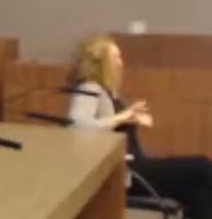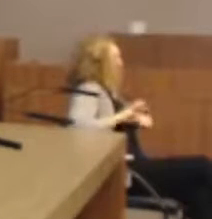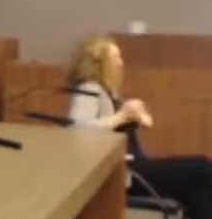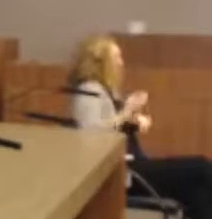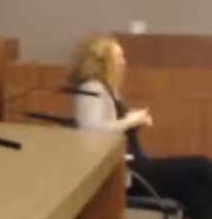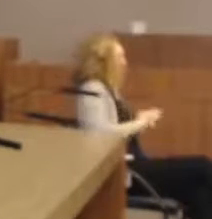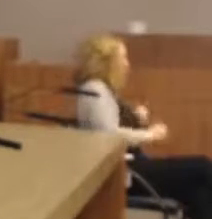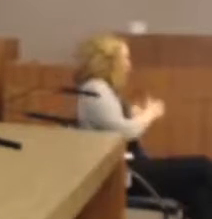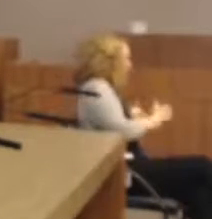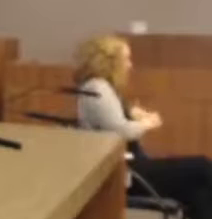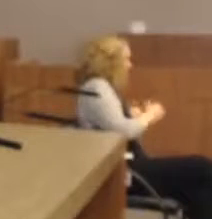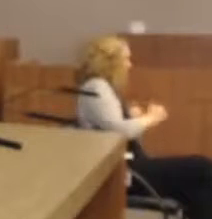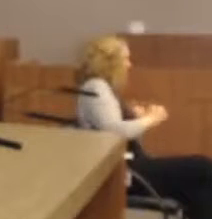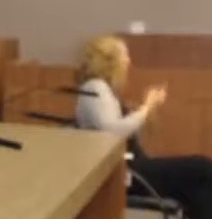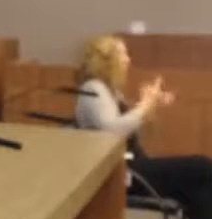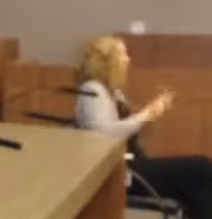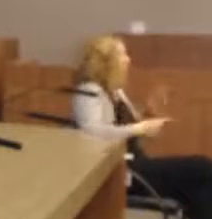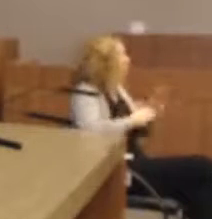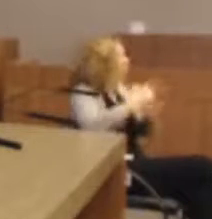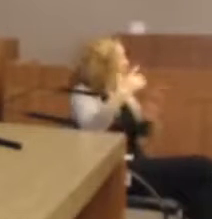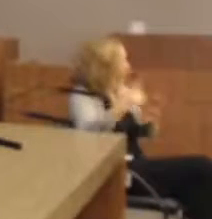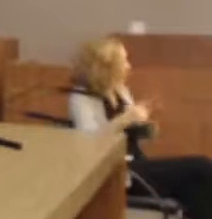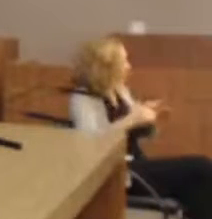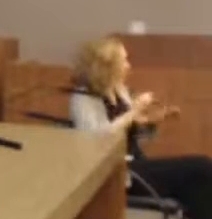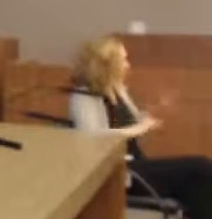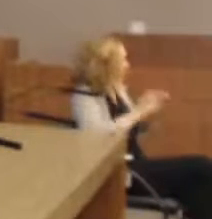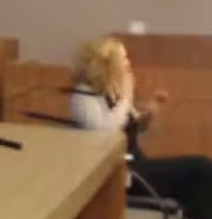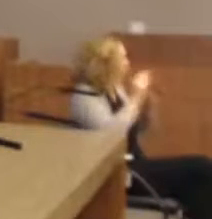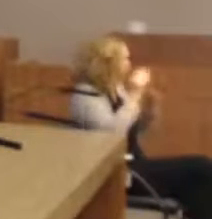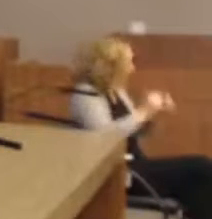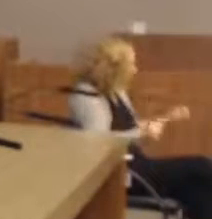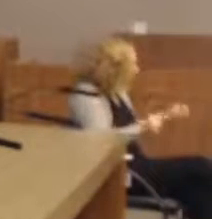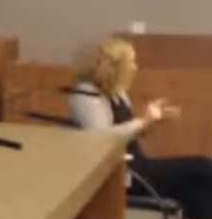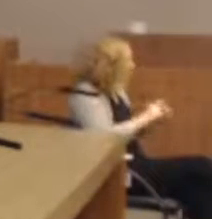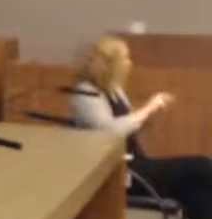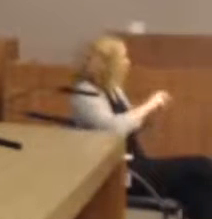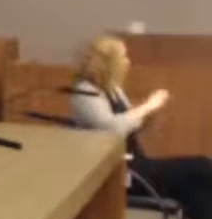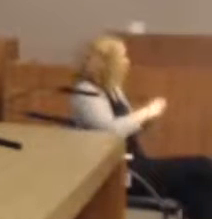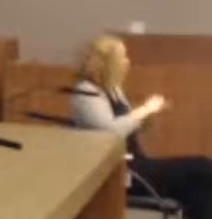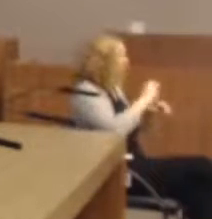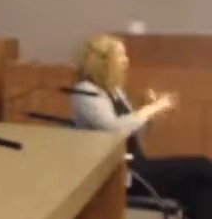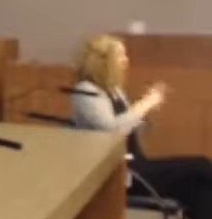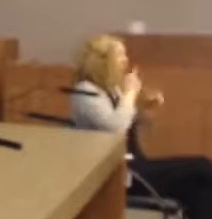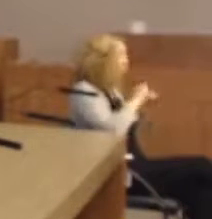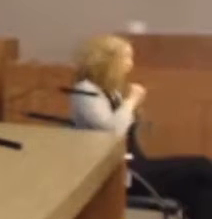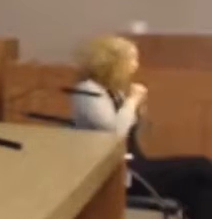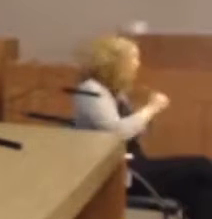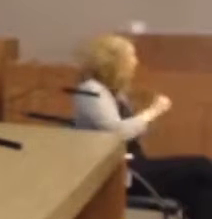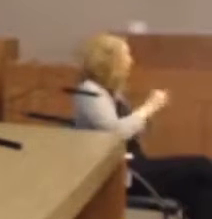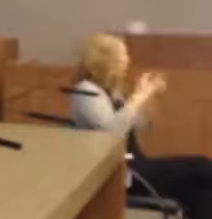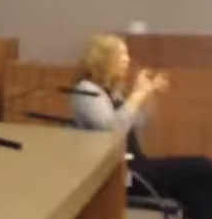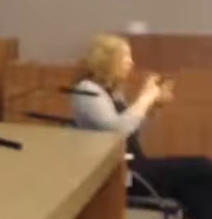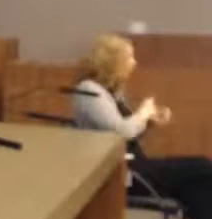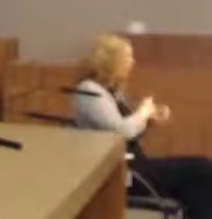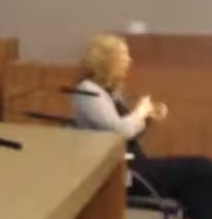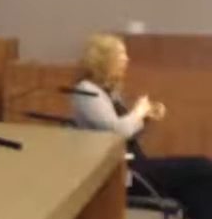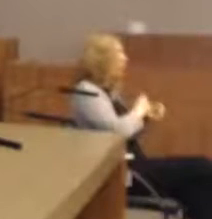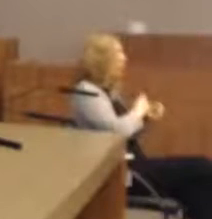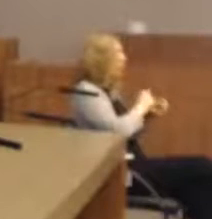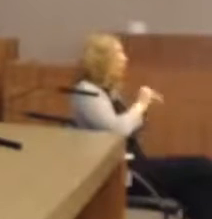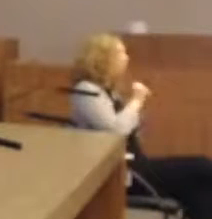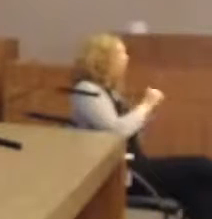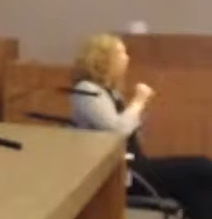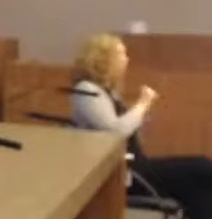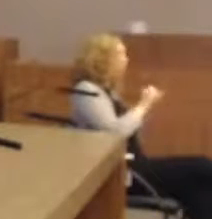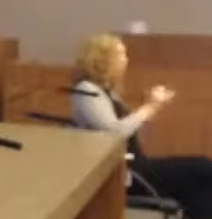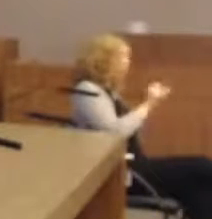only going to happen occasionally. Those chemicals are going to go away. The problem is for people that are in chronic or complex or ongoing trauma, those chemicals